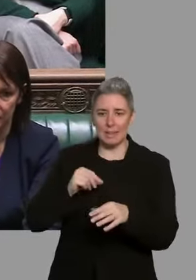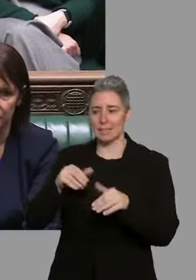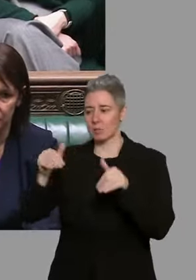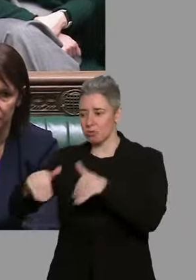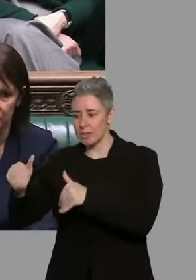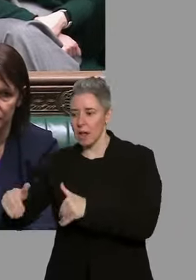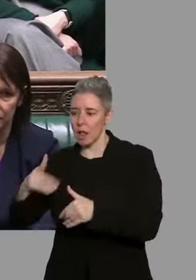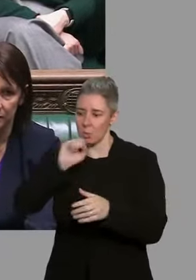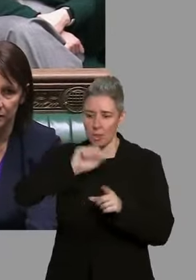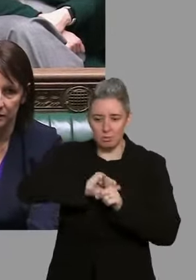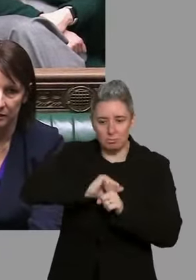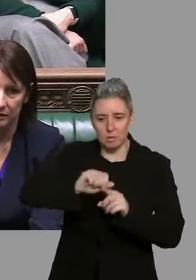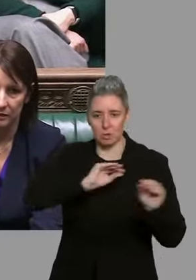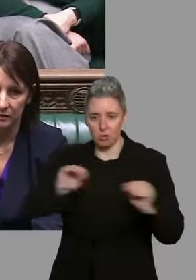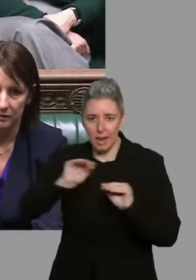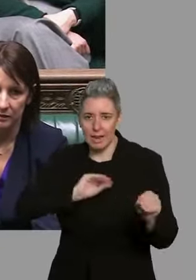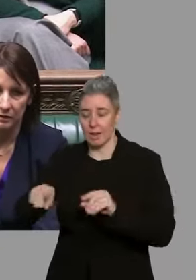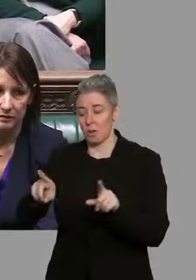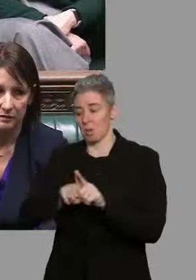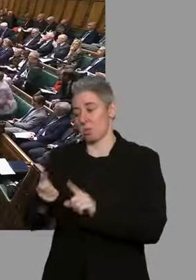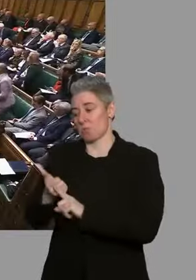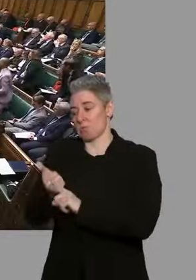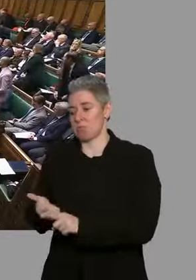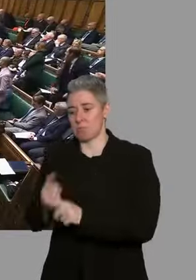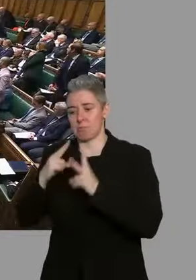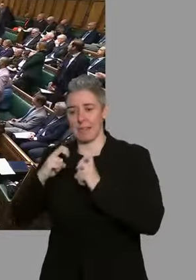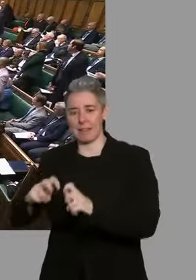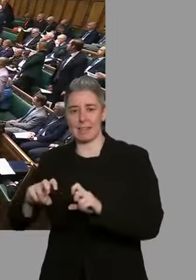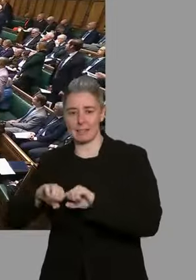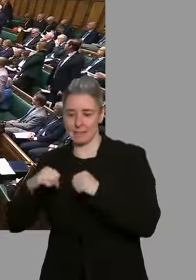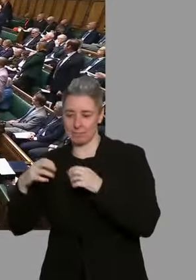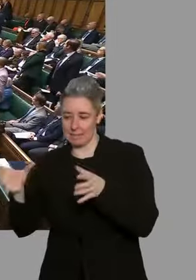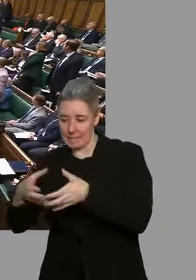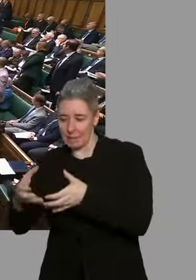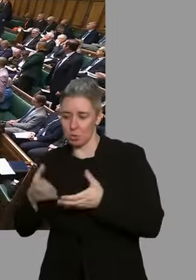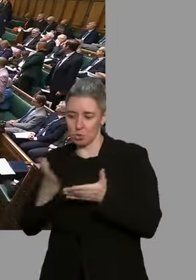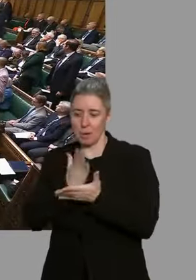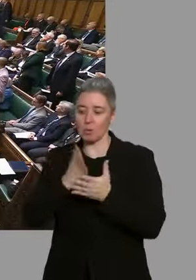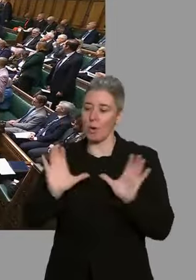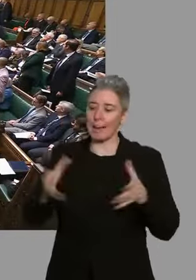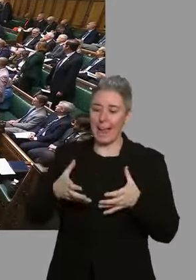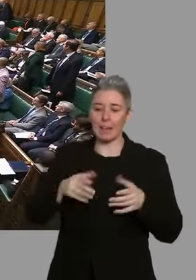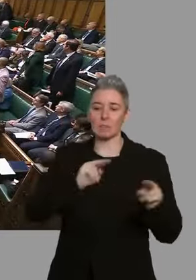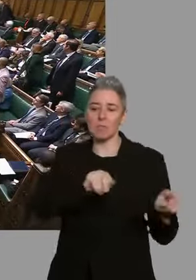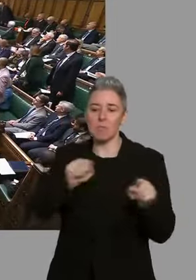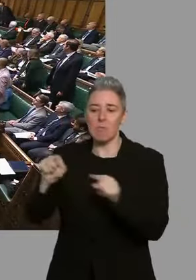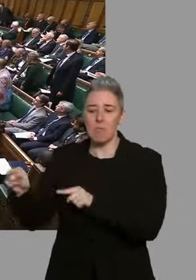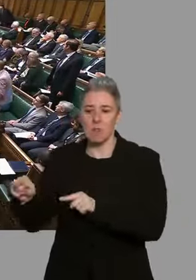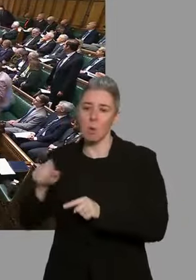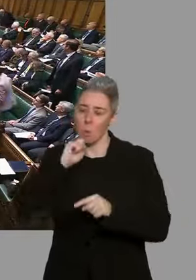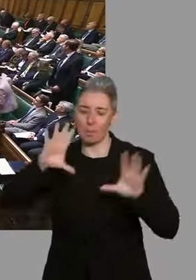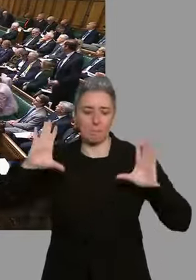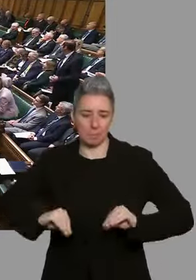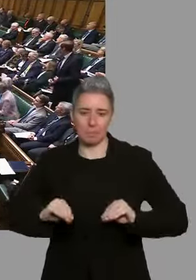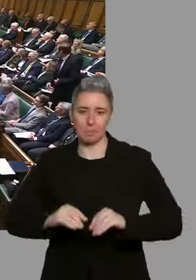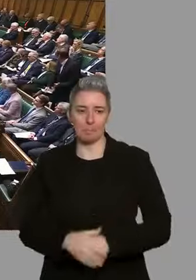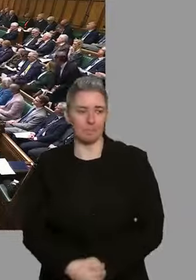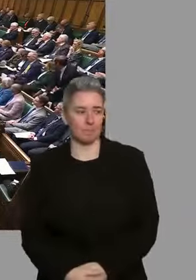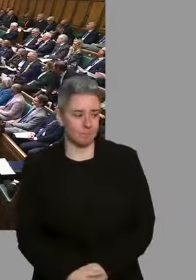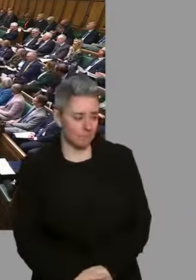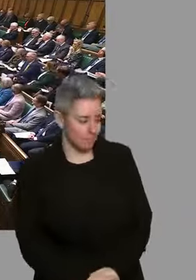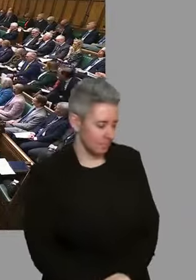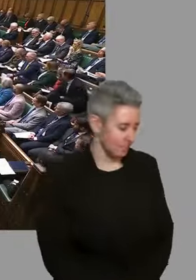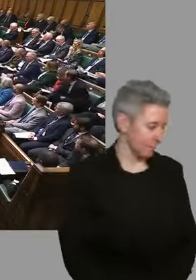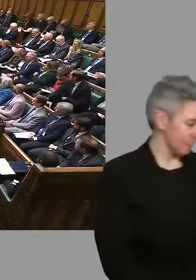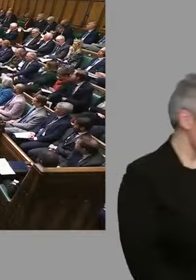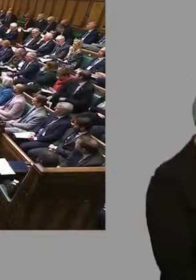down on the gangs that are targeting retailers. Paul Holmes. Thank you very much, Mr. Speaker. In the last few weeks of the last